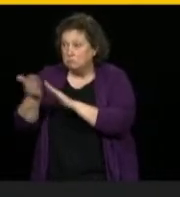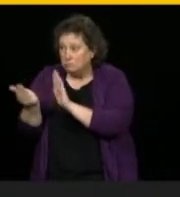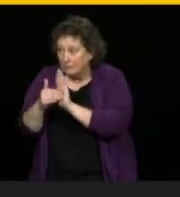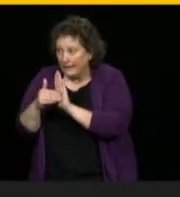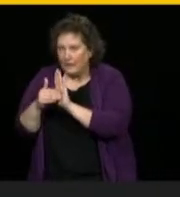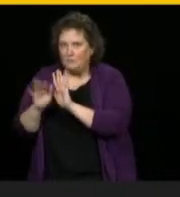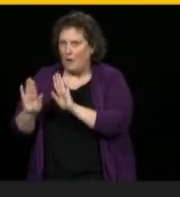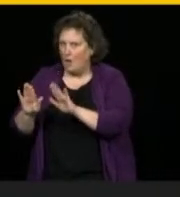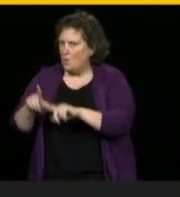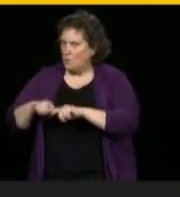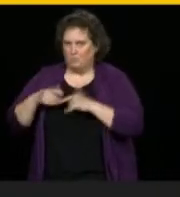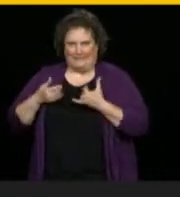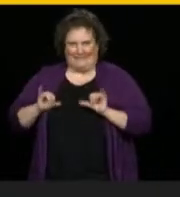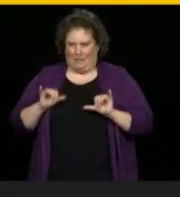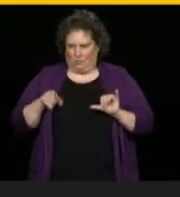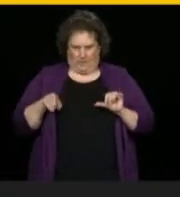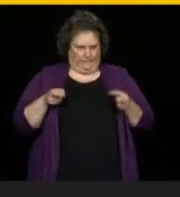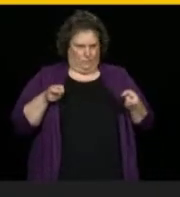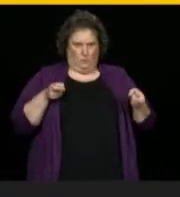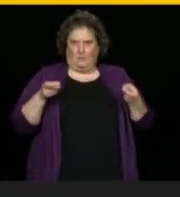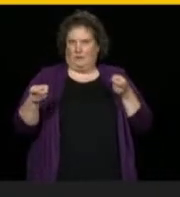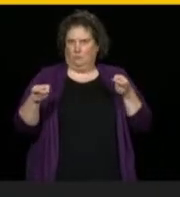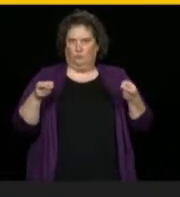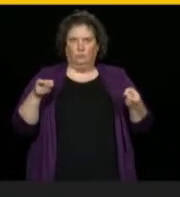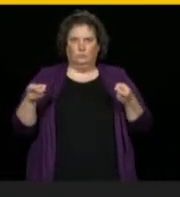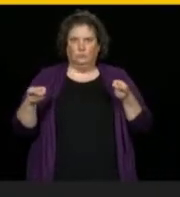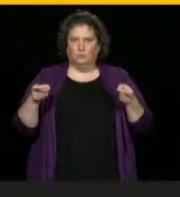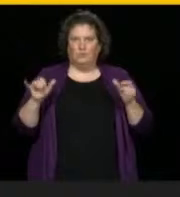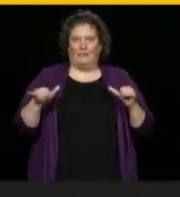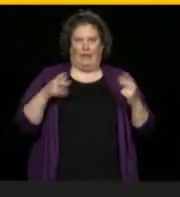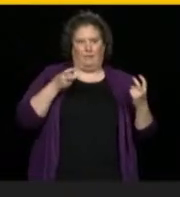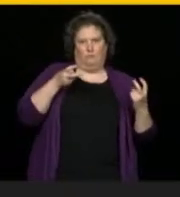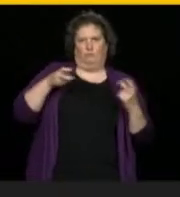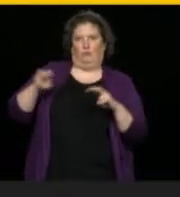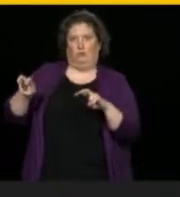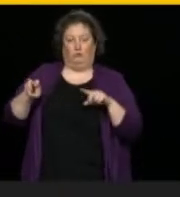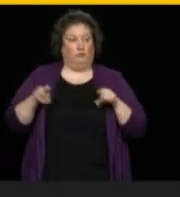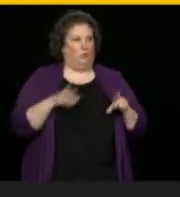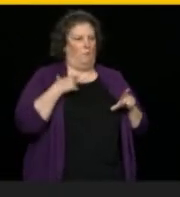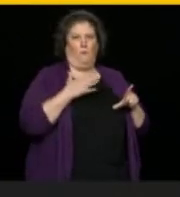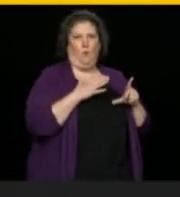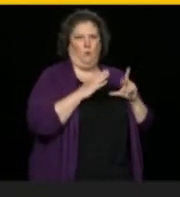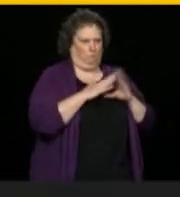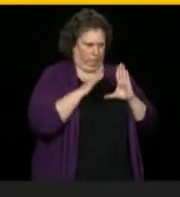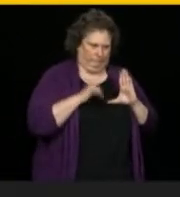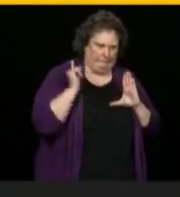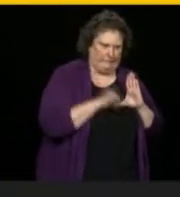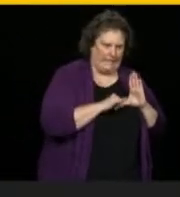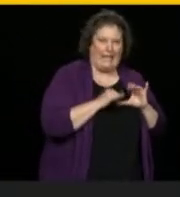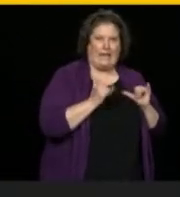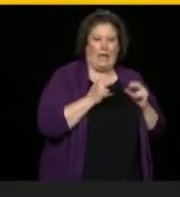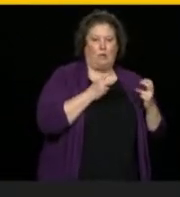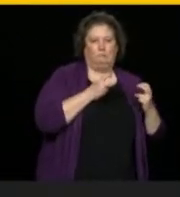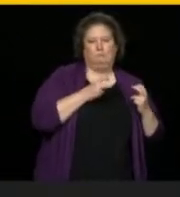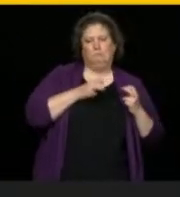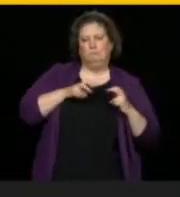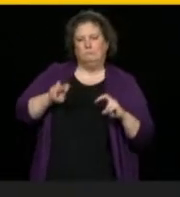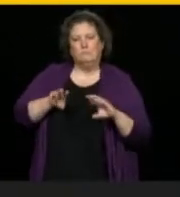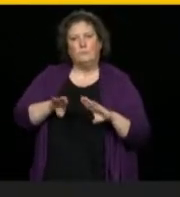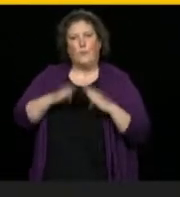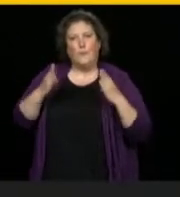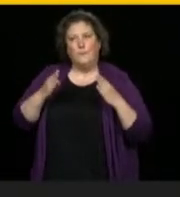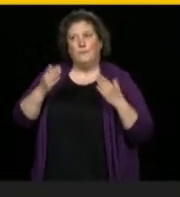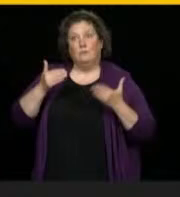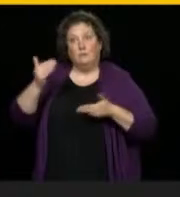through the transition towards restarting. There are many Canadians getting back to work these weeks.